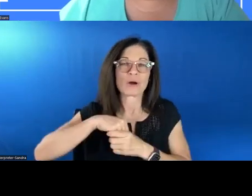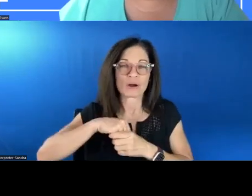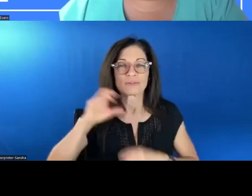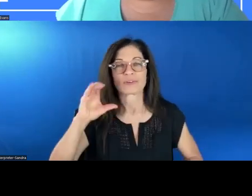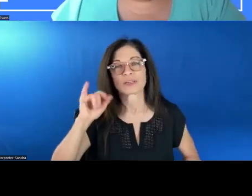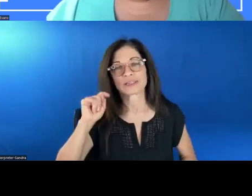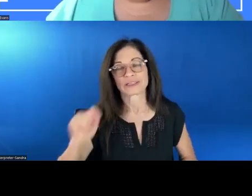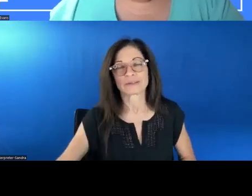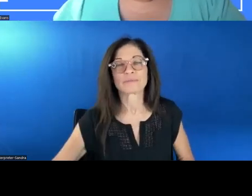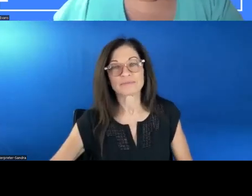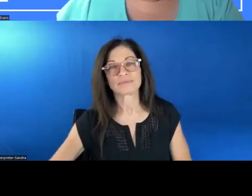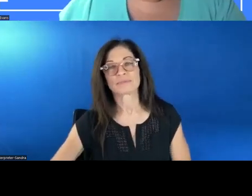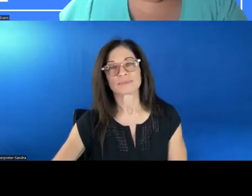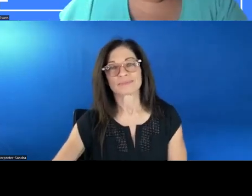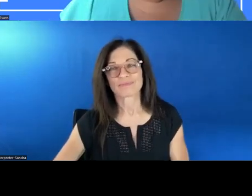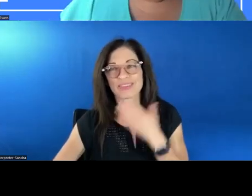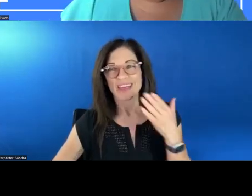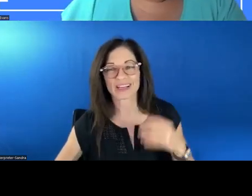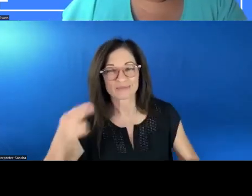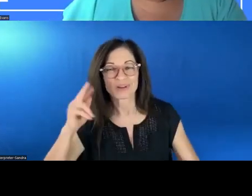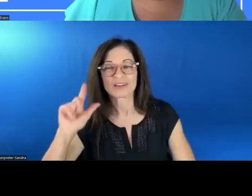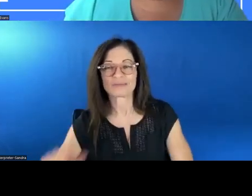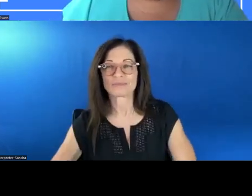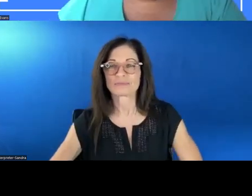CIT itself. Thanks, Paul.